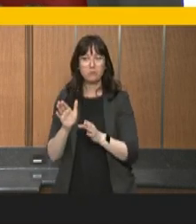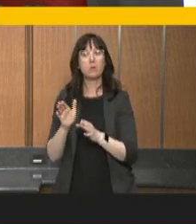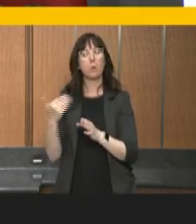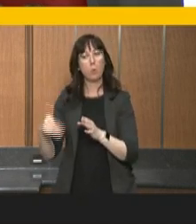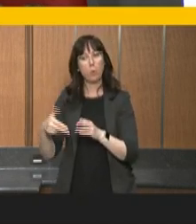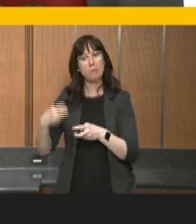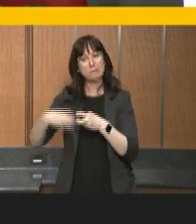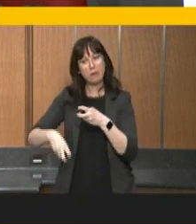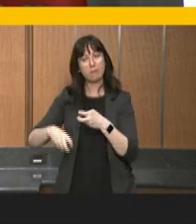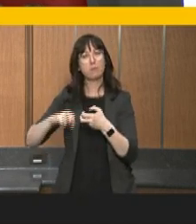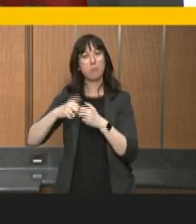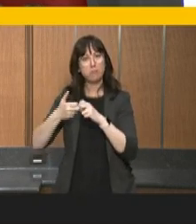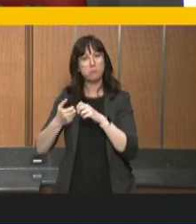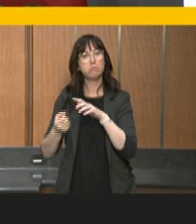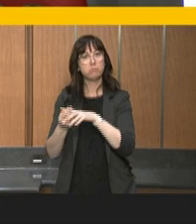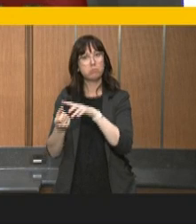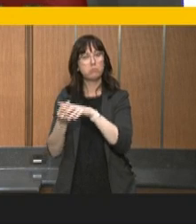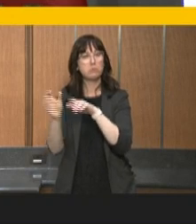these problems